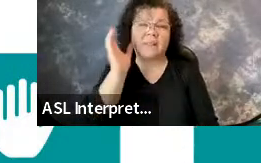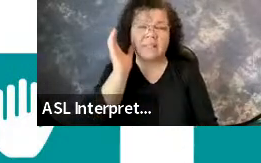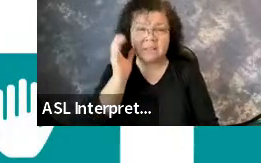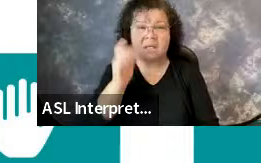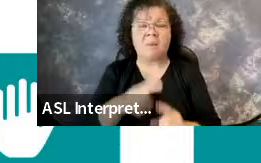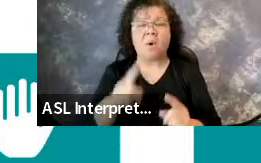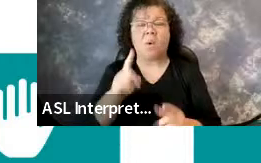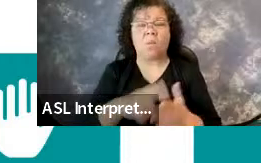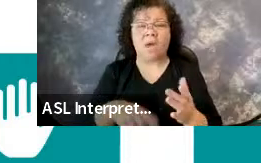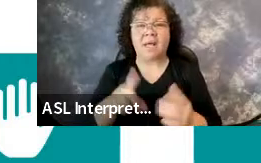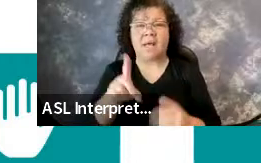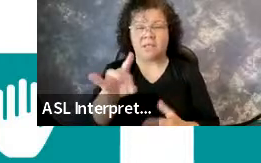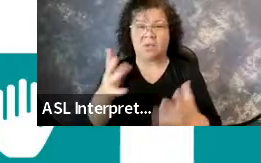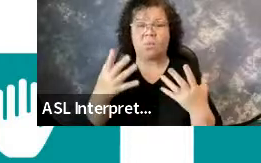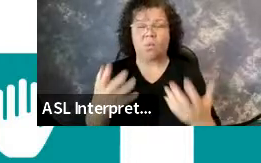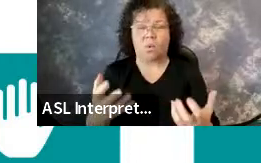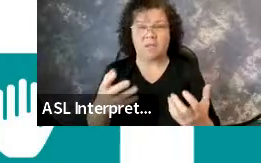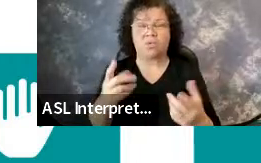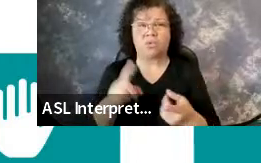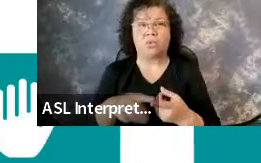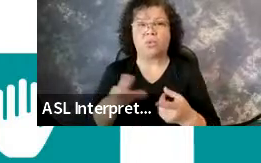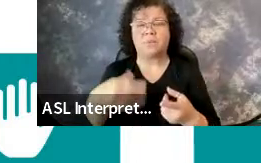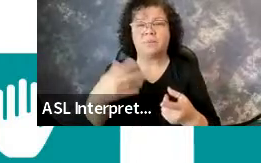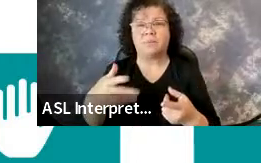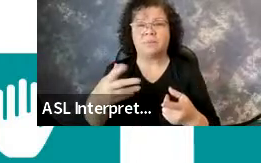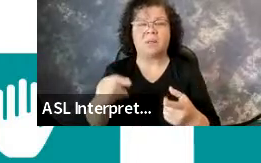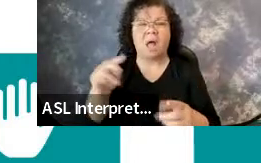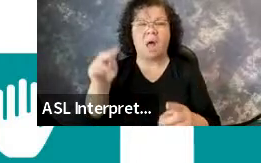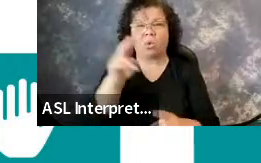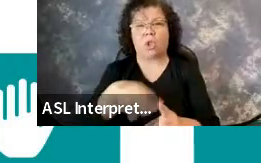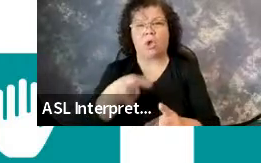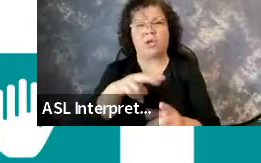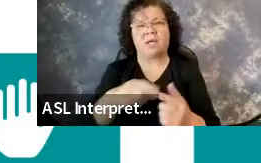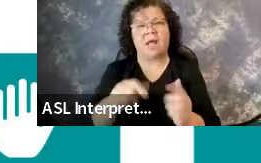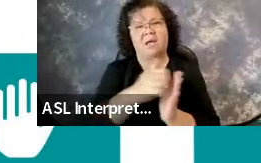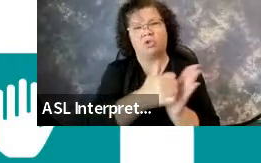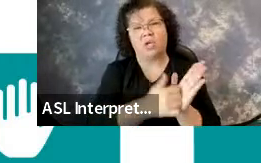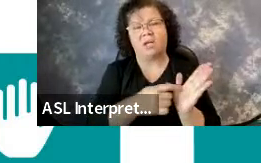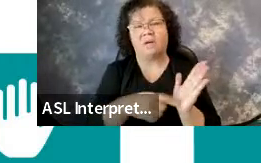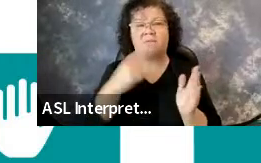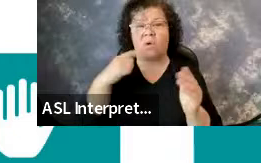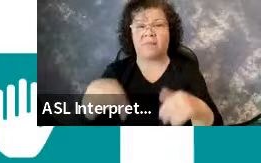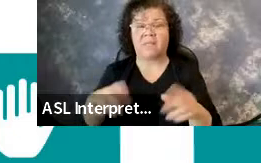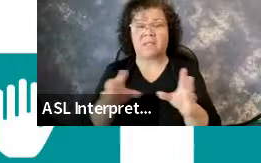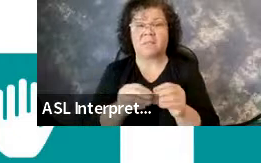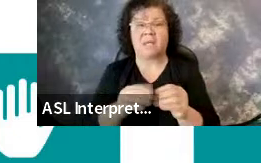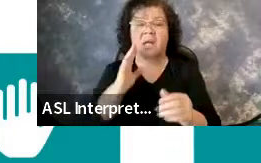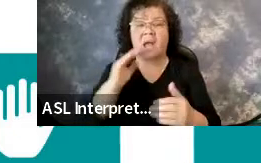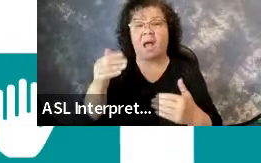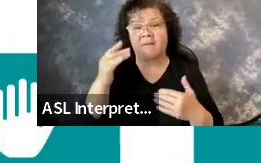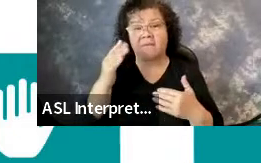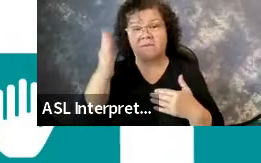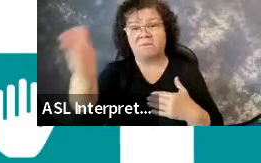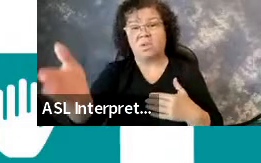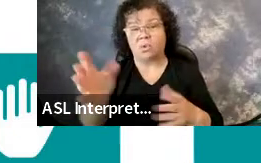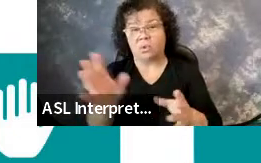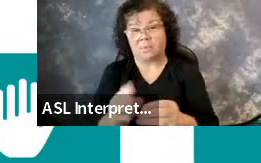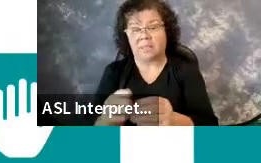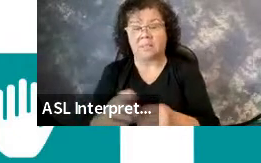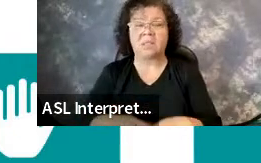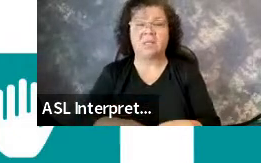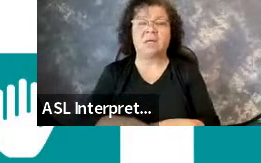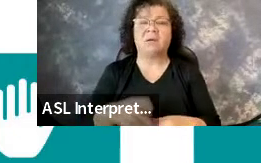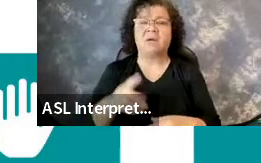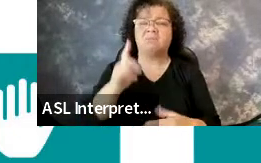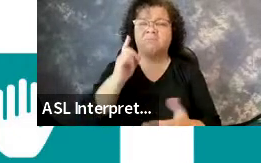I did want to just, I was looking at the agenda for this meeting and future meetings,